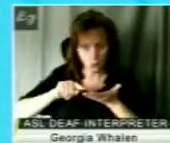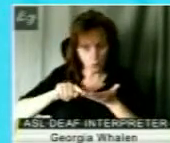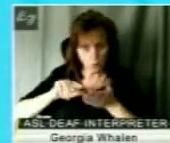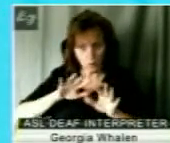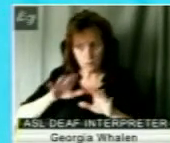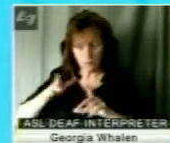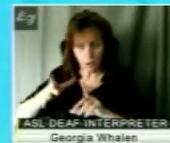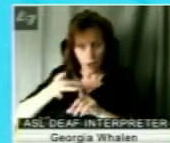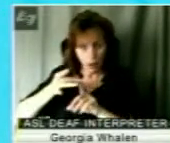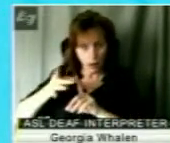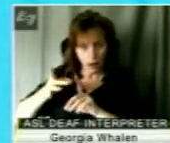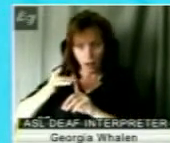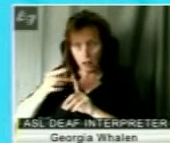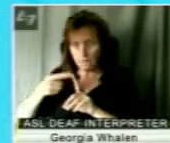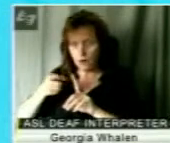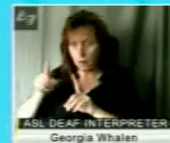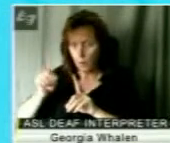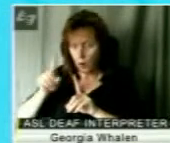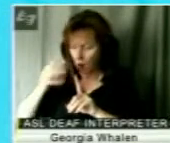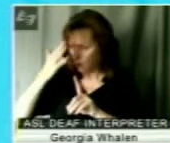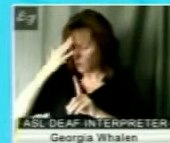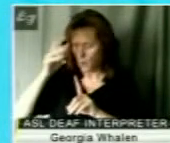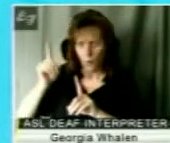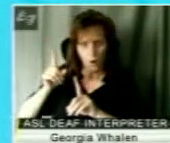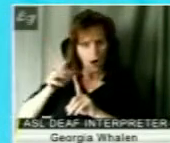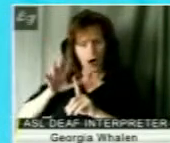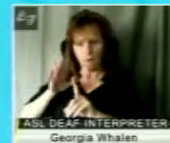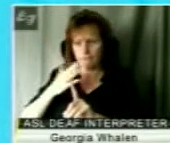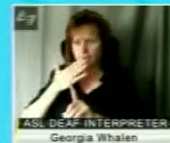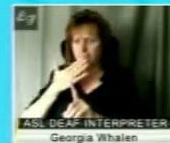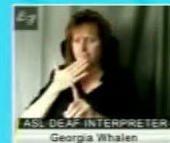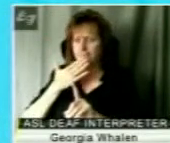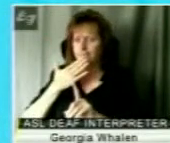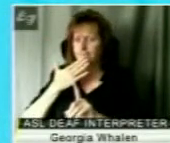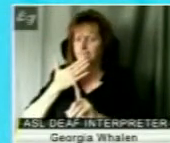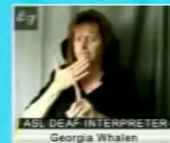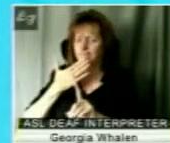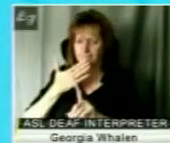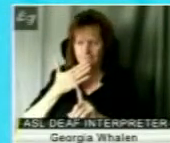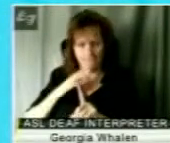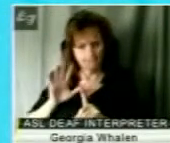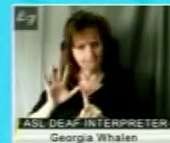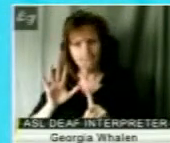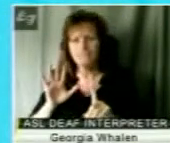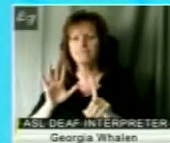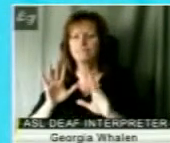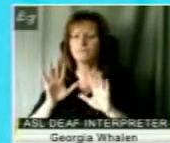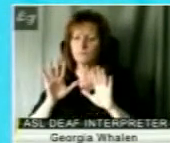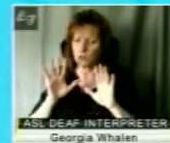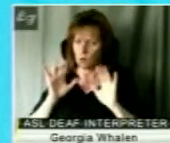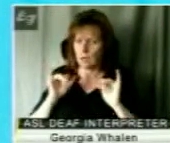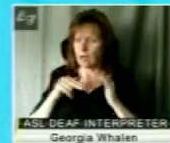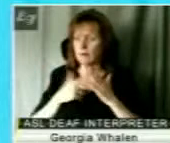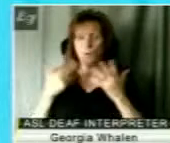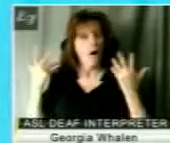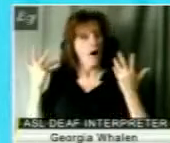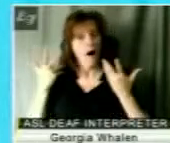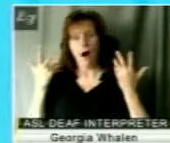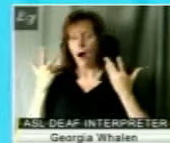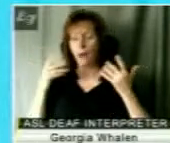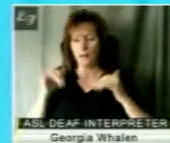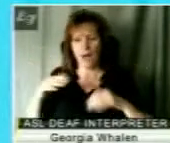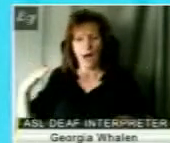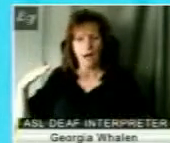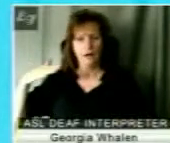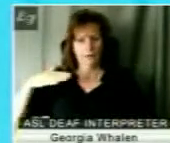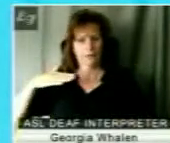an encouraging sign that this virus seems to be slowing down. And although this is good news on a national basis, remember